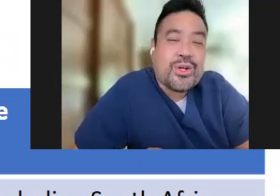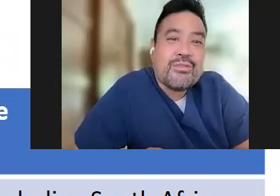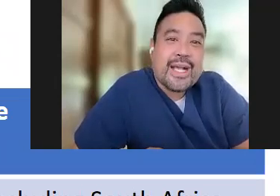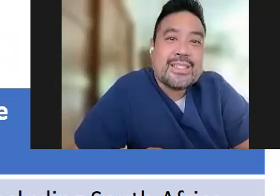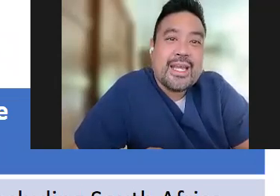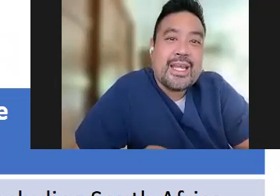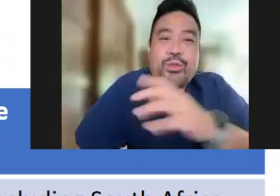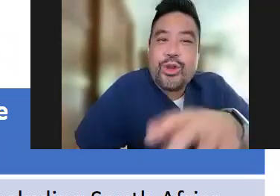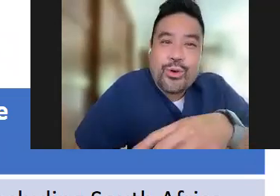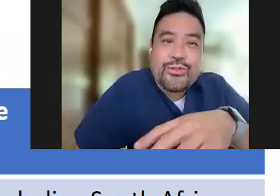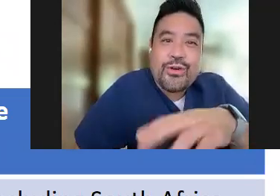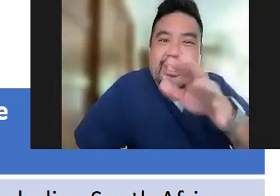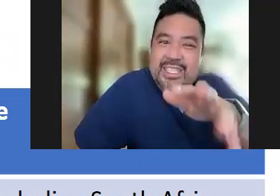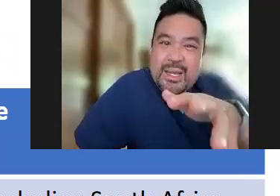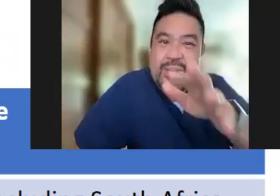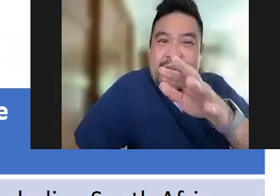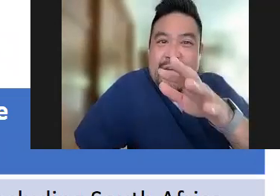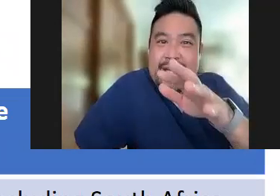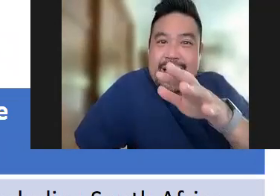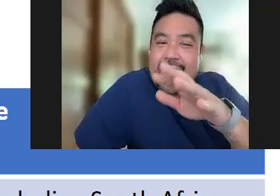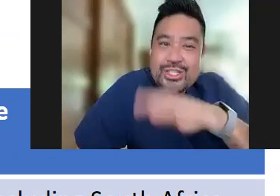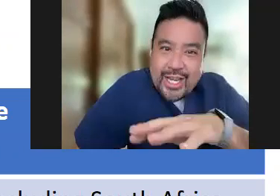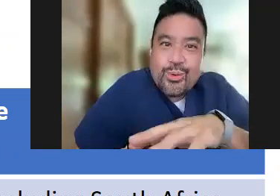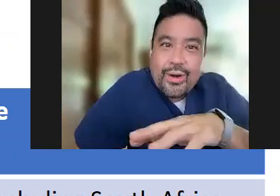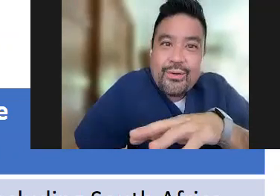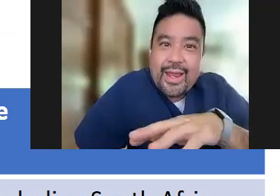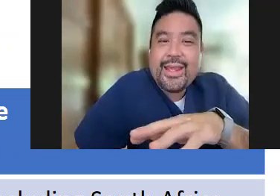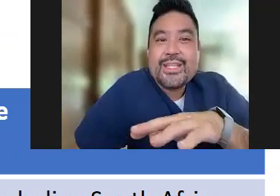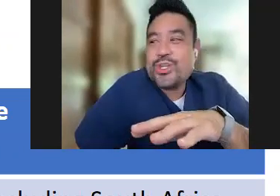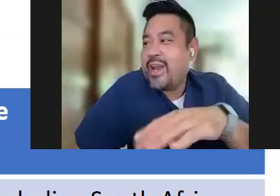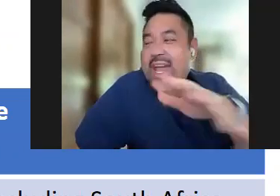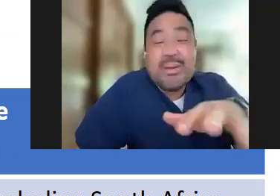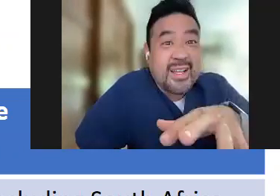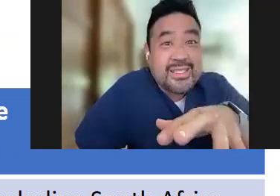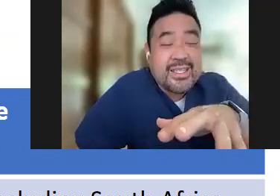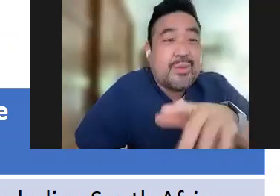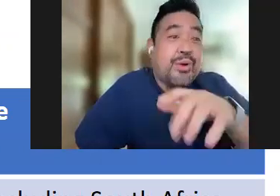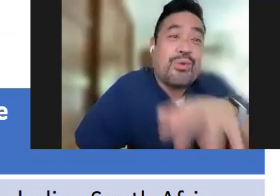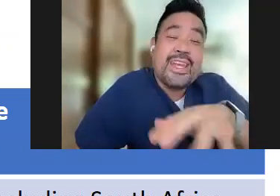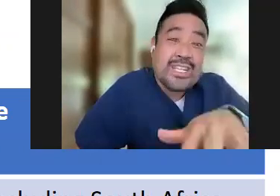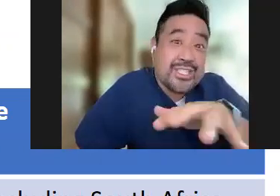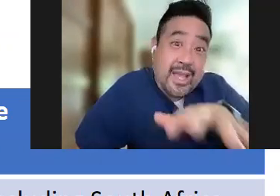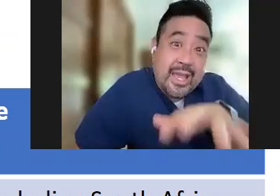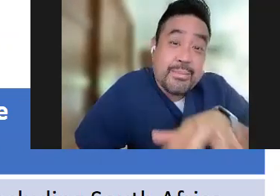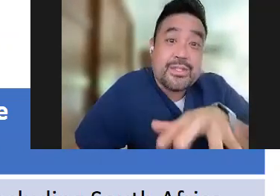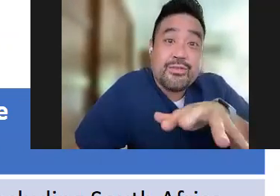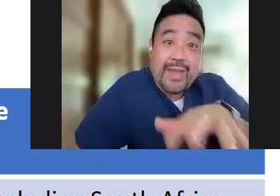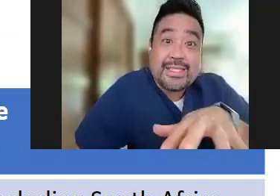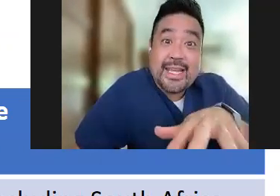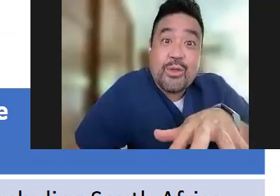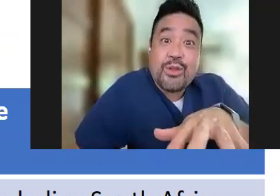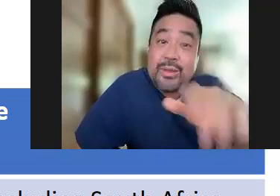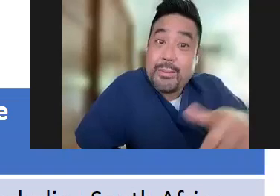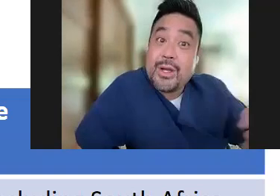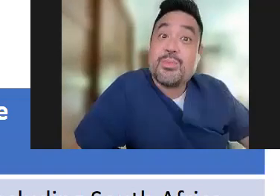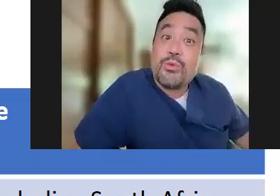September. We started vaccinating healthcare workers first in December, January, right? So 9 months. But really not just 9 months of